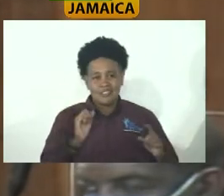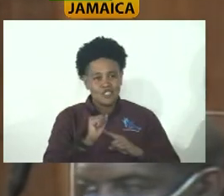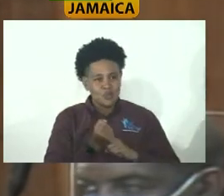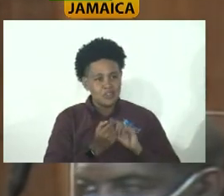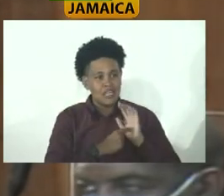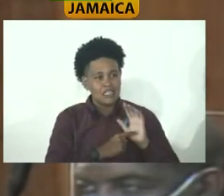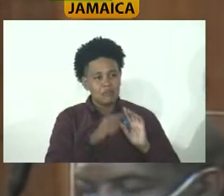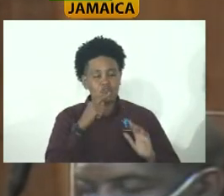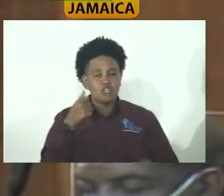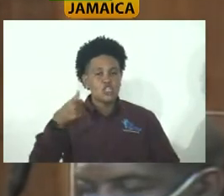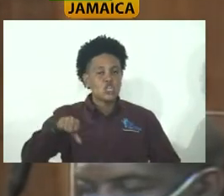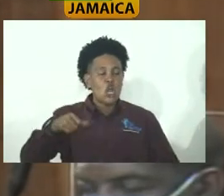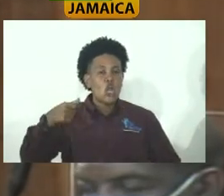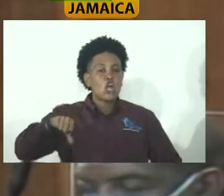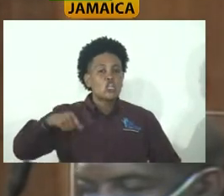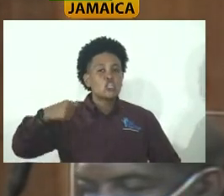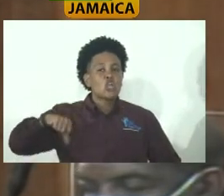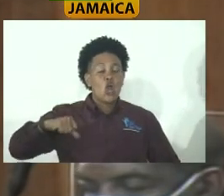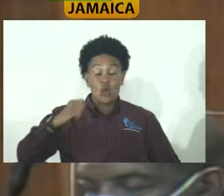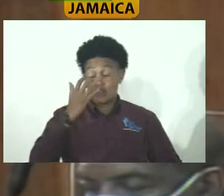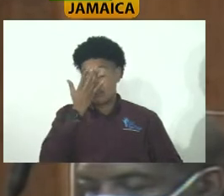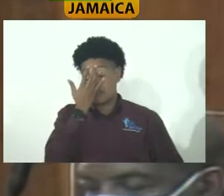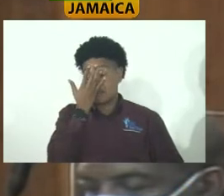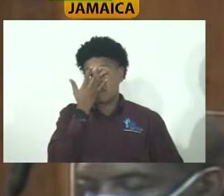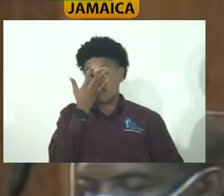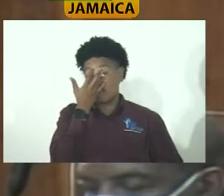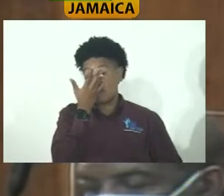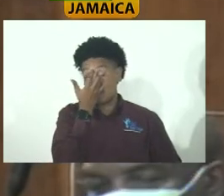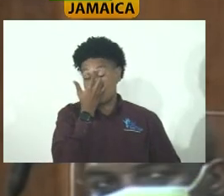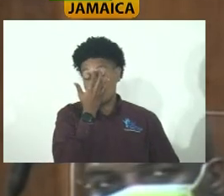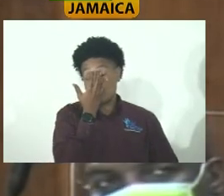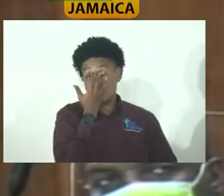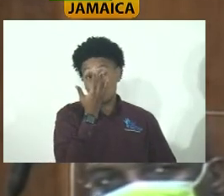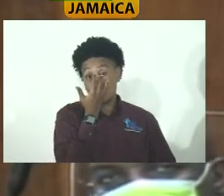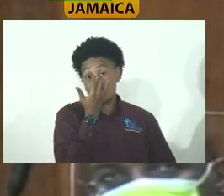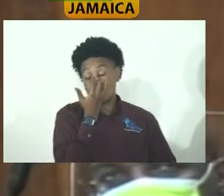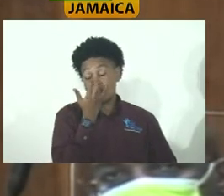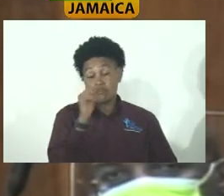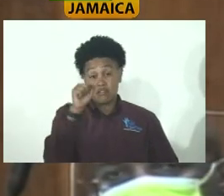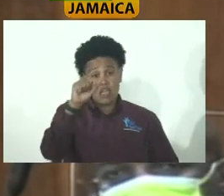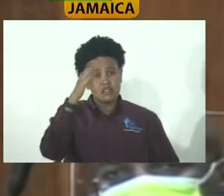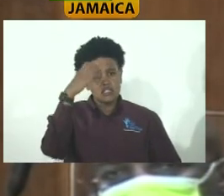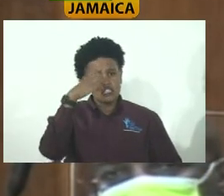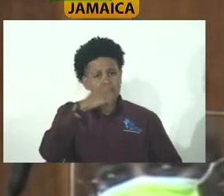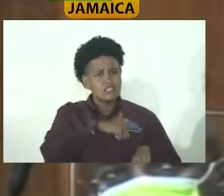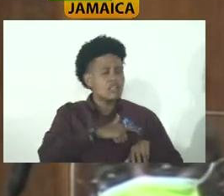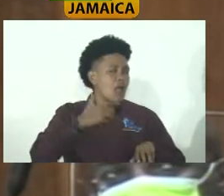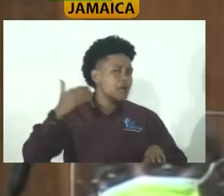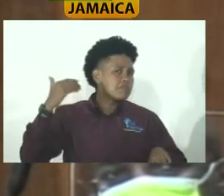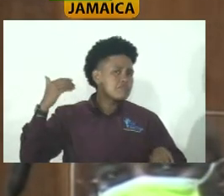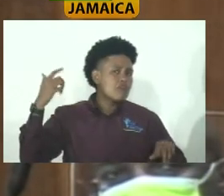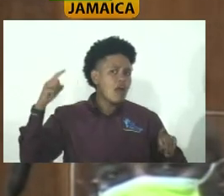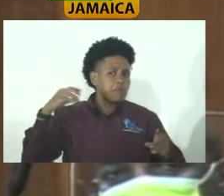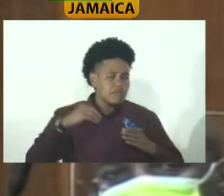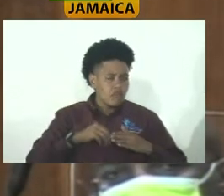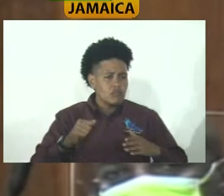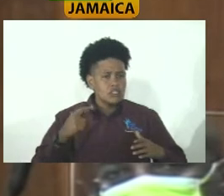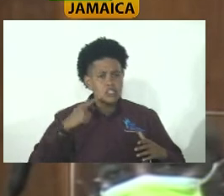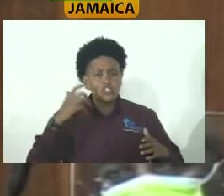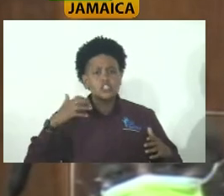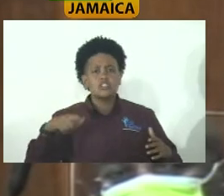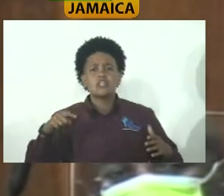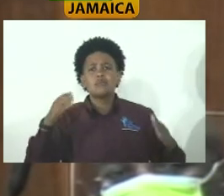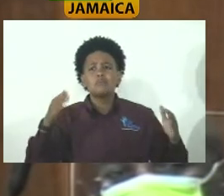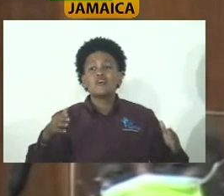turned on because yes they're serious at the time they were committed and they got these persons i've got